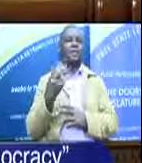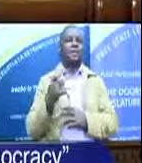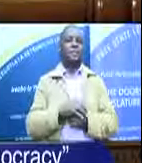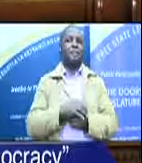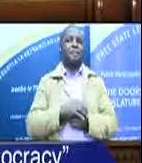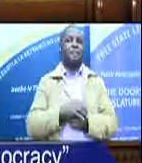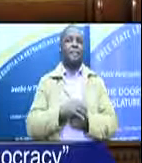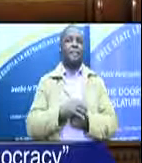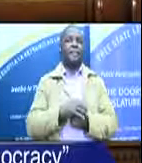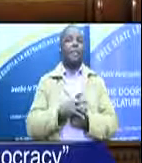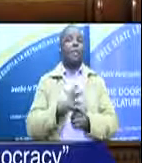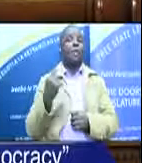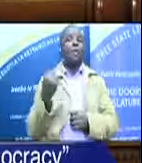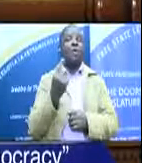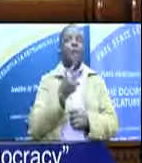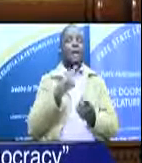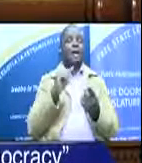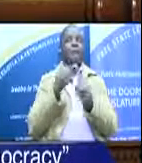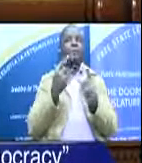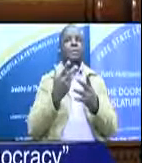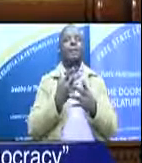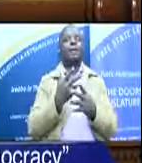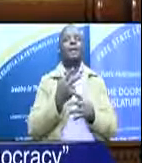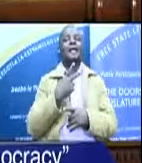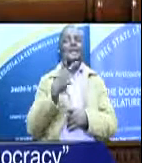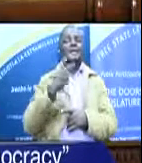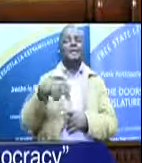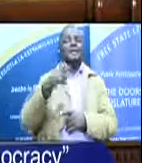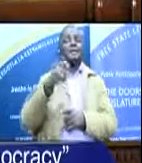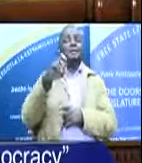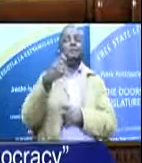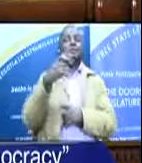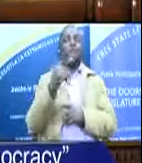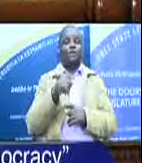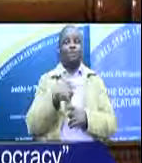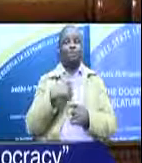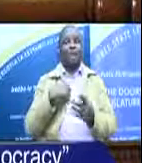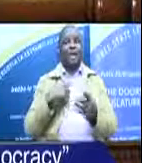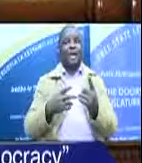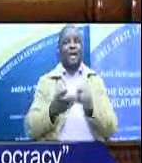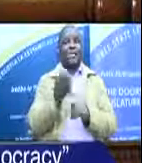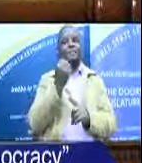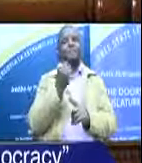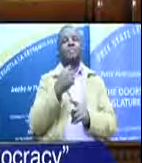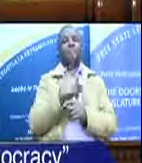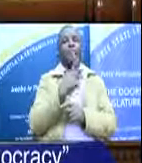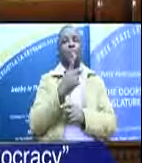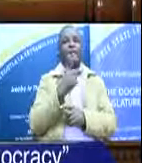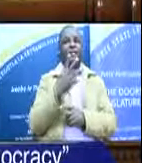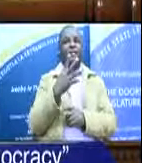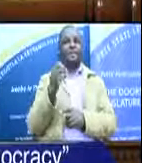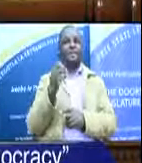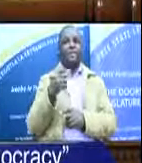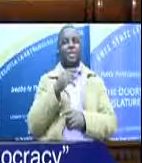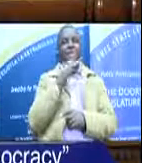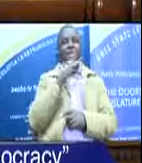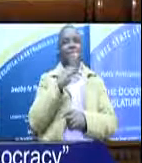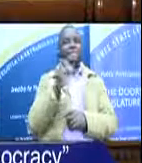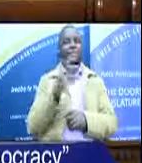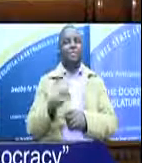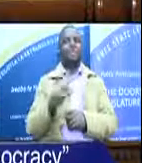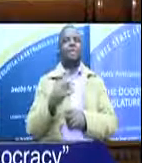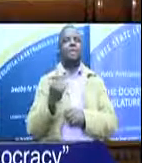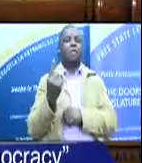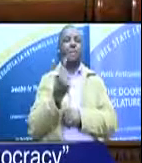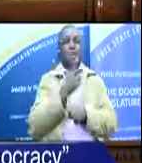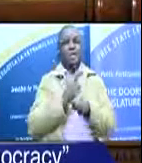2,423 e le karolo ya di-ward-based outreach teams tse ileng tsa fihlela 154 e leng 50% ya